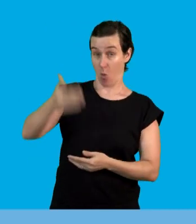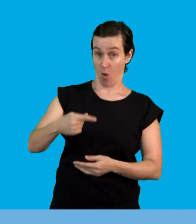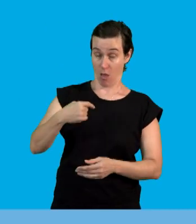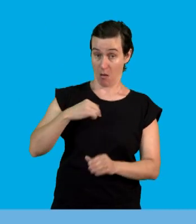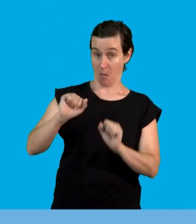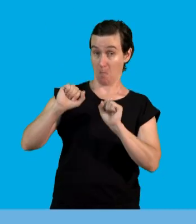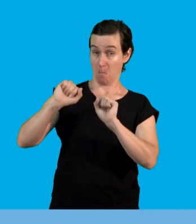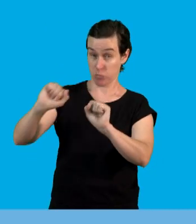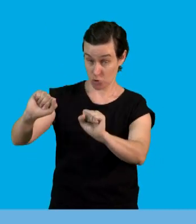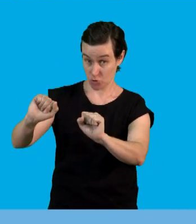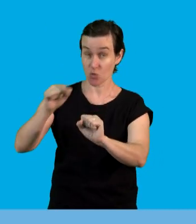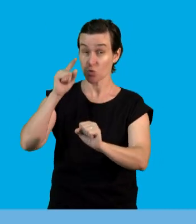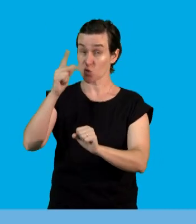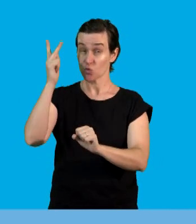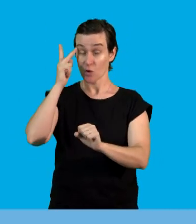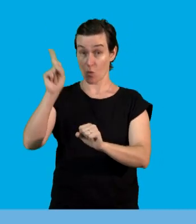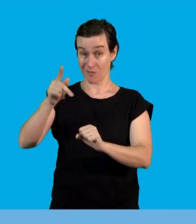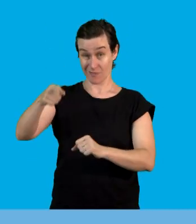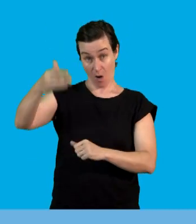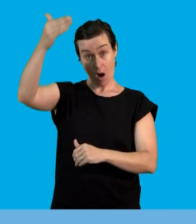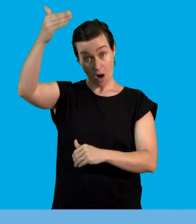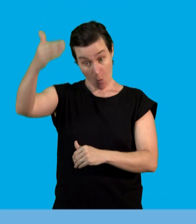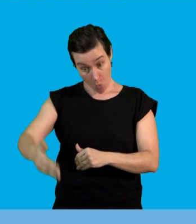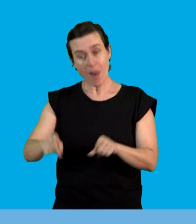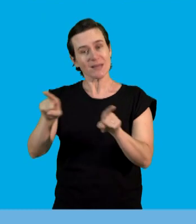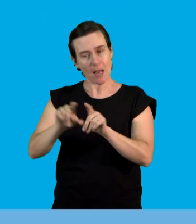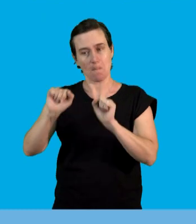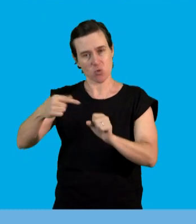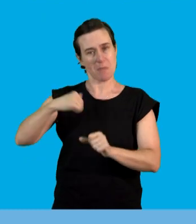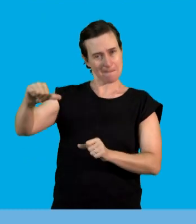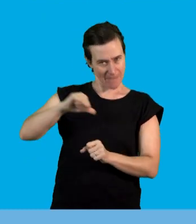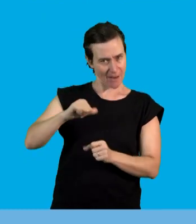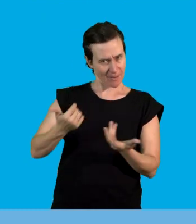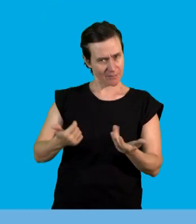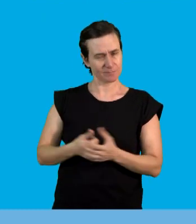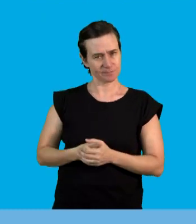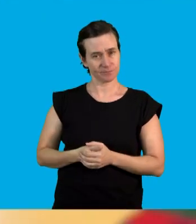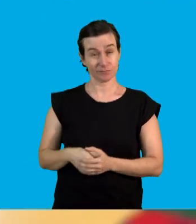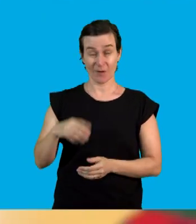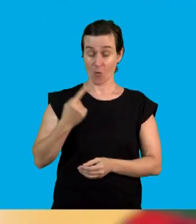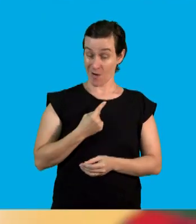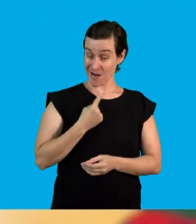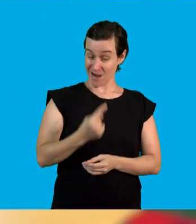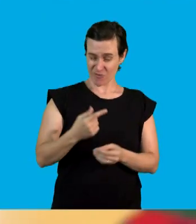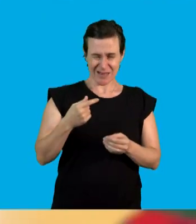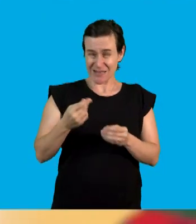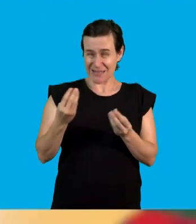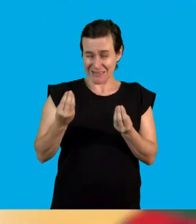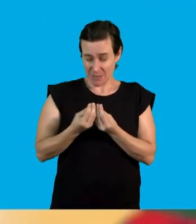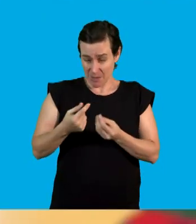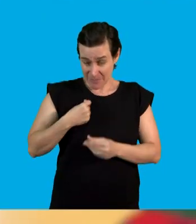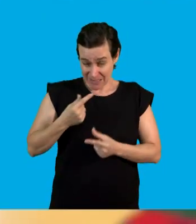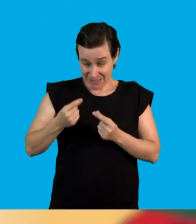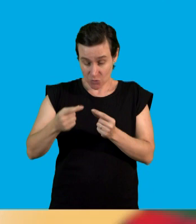wall. Did you know that the wall is actually pushing you back? So now we're saying for every action, there's an